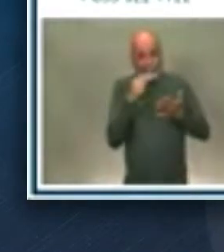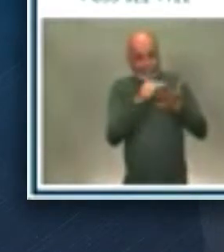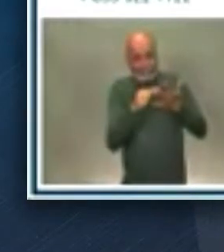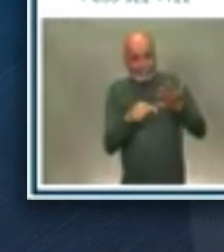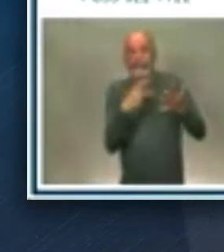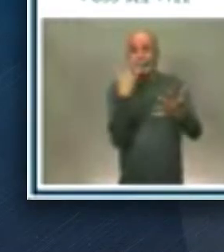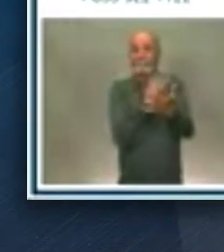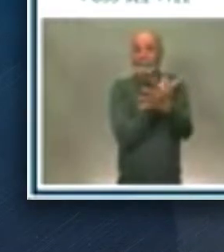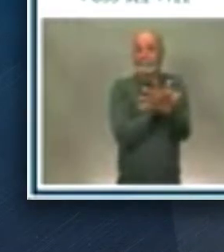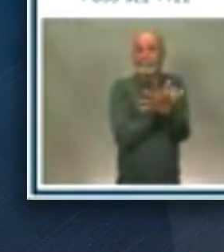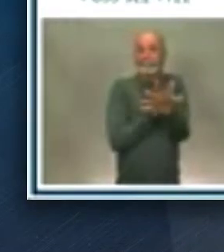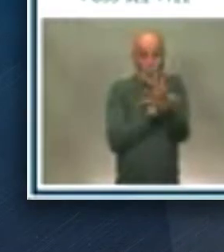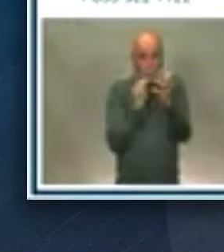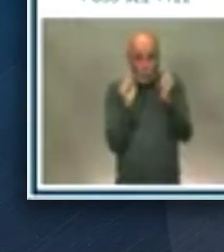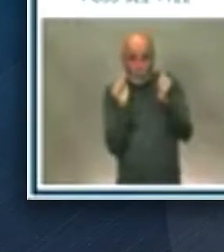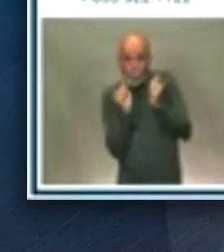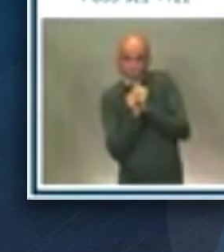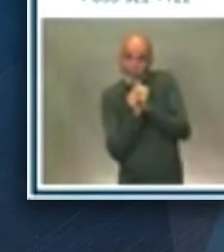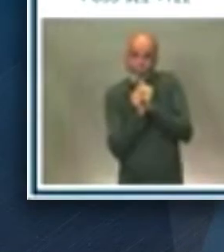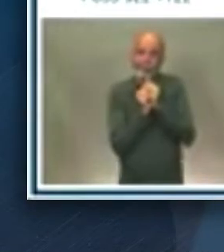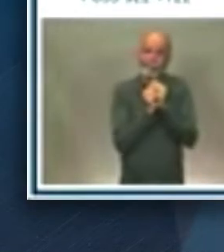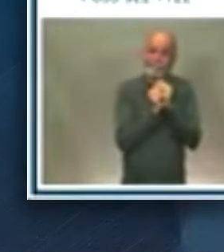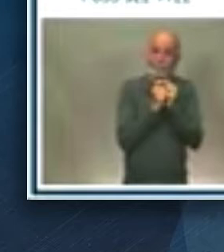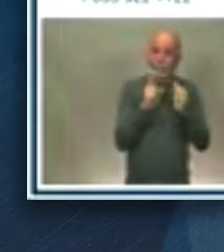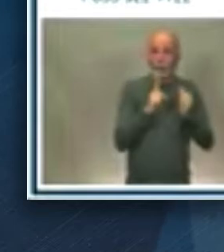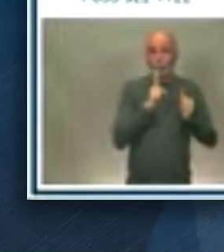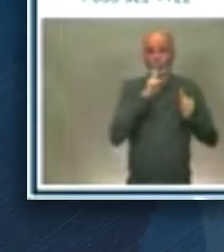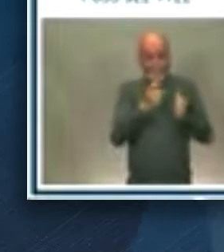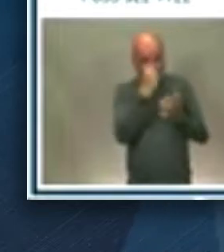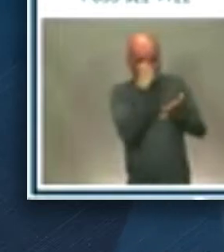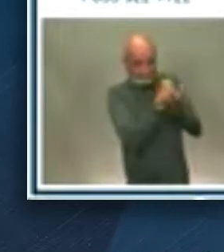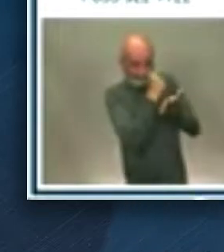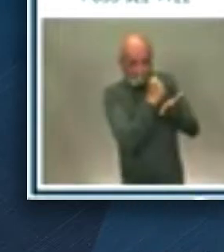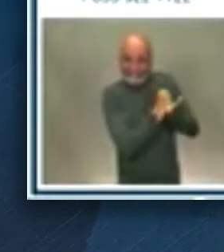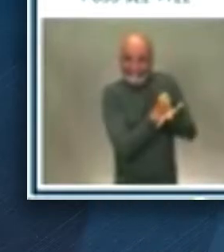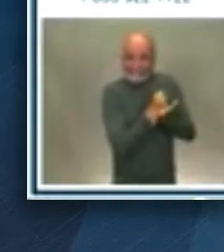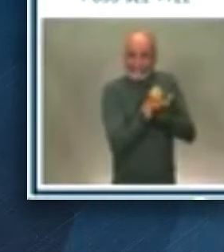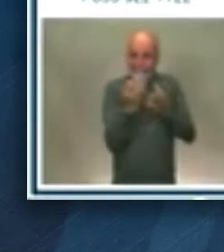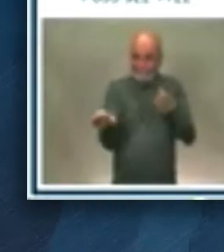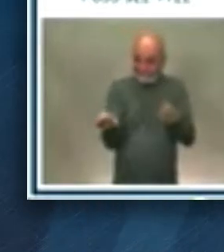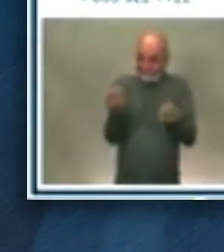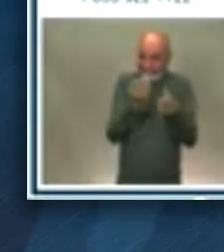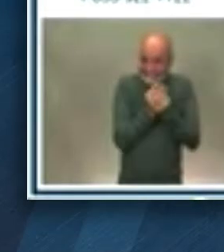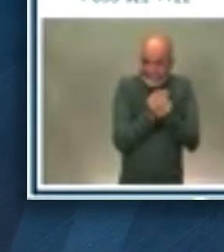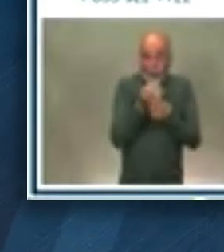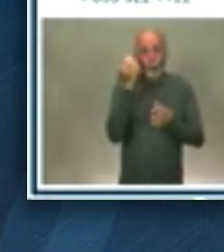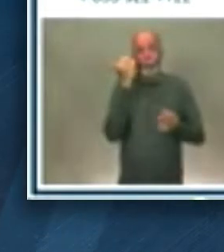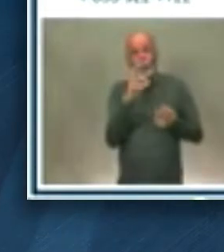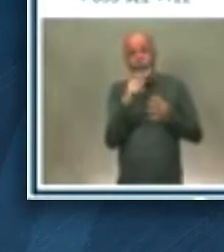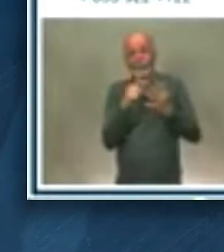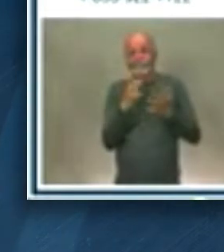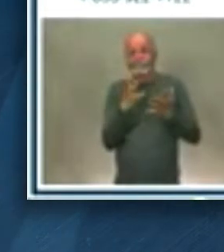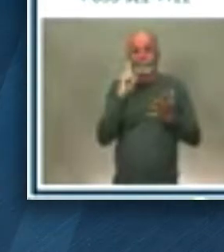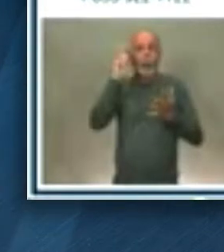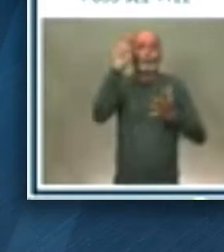with your actually real passport to facilitate and support international